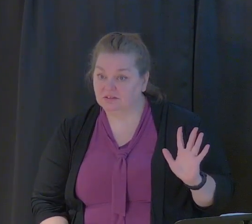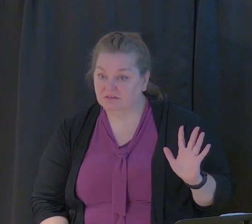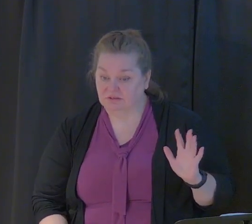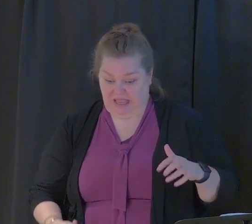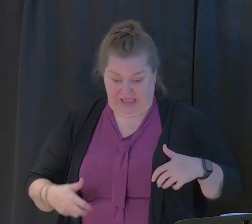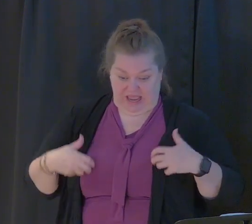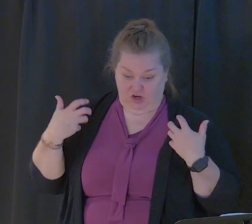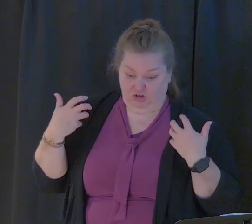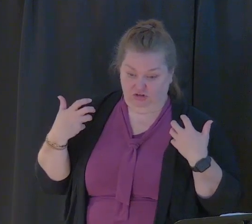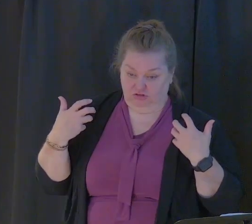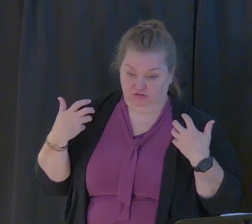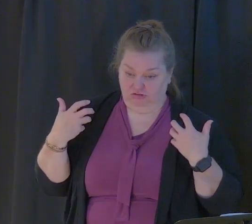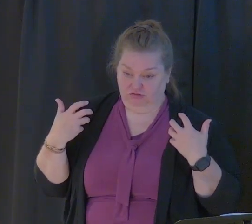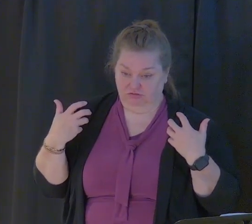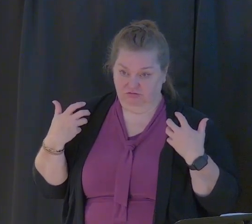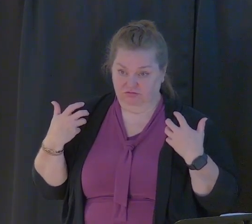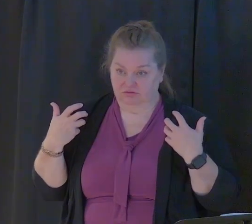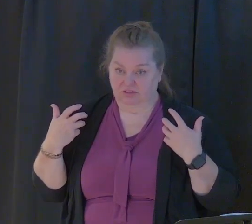Abused?